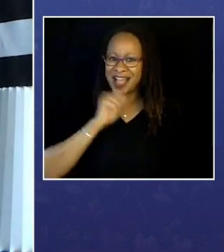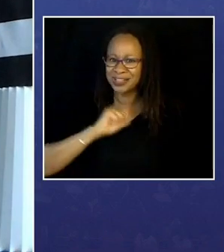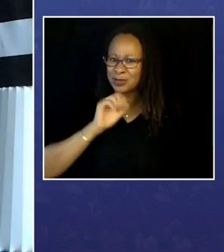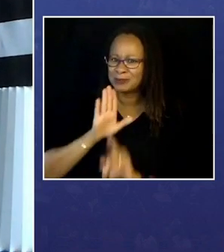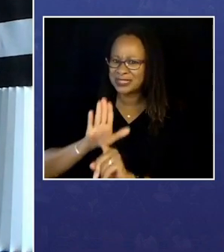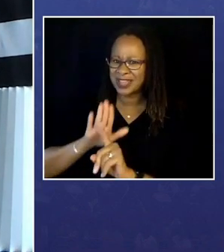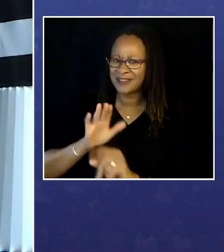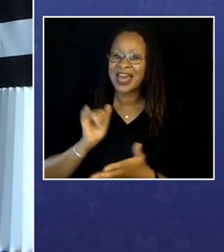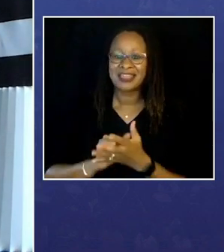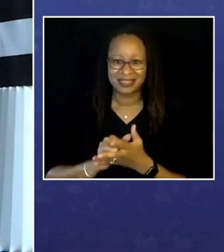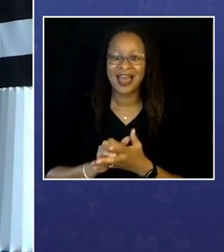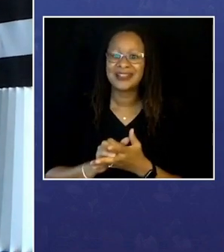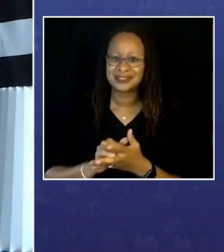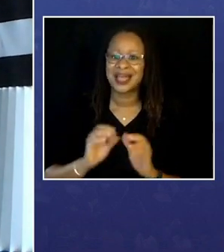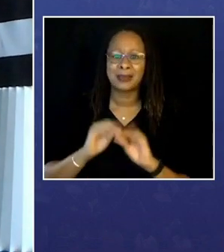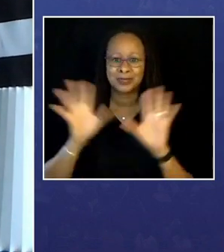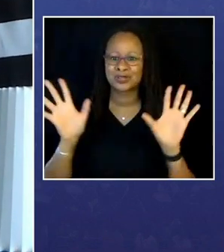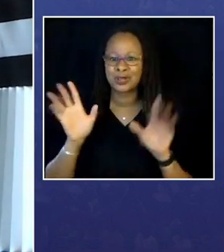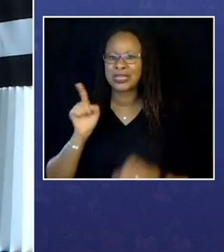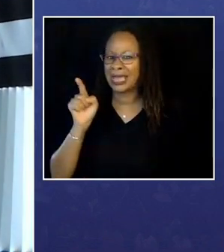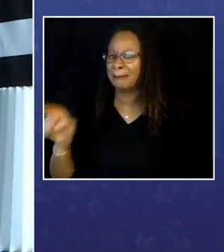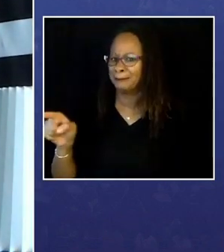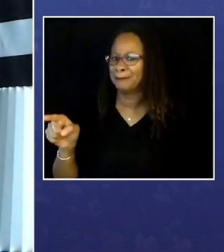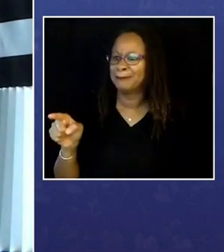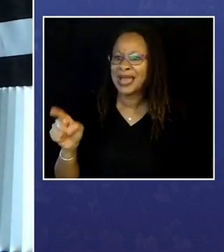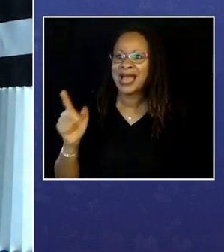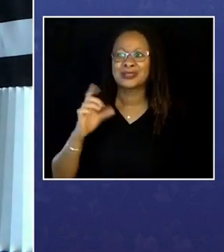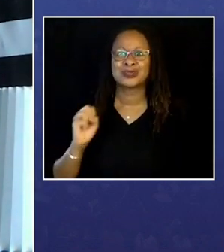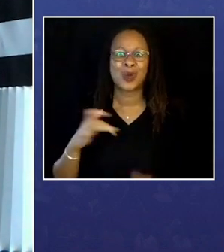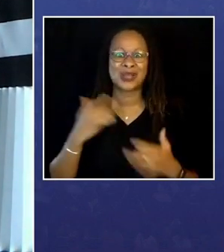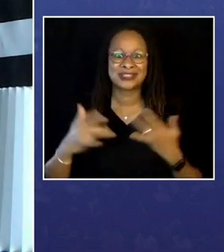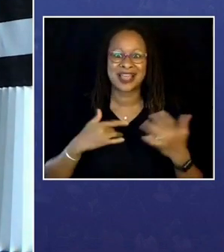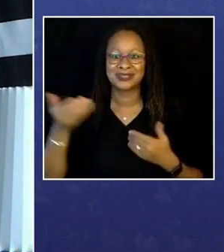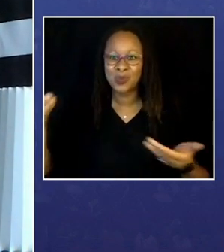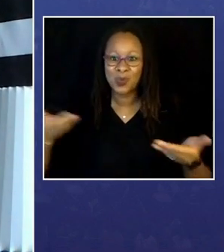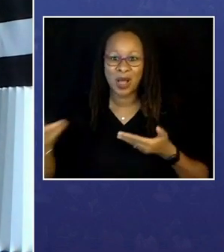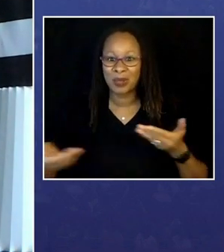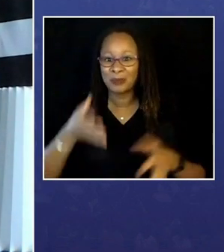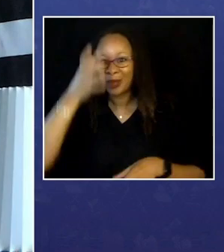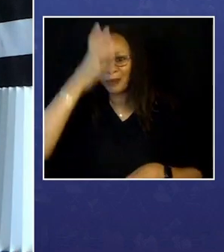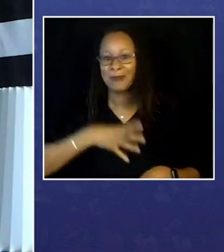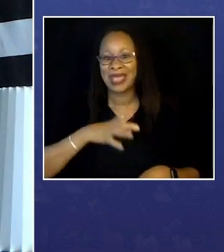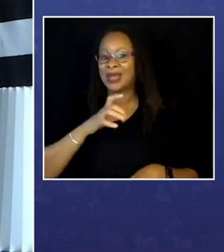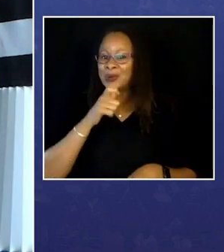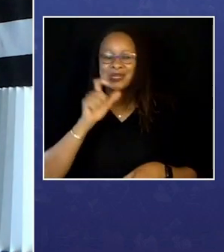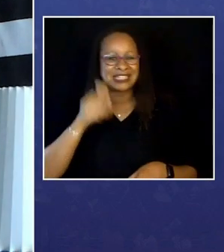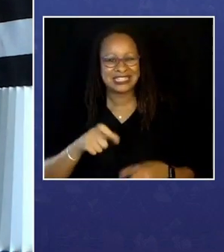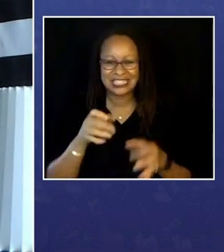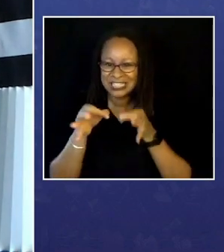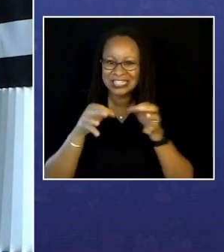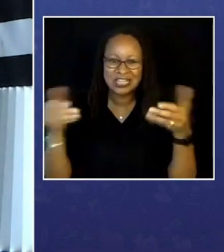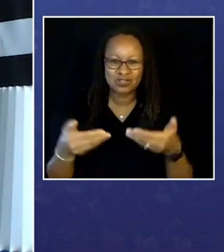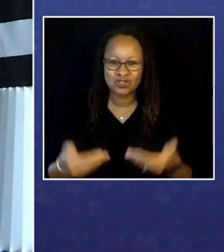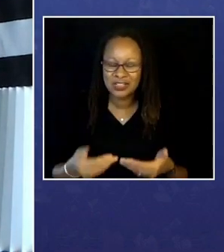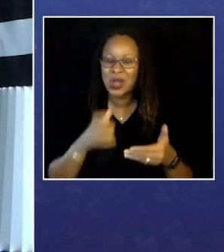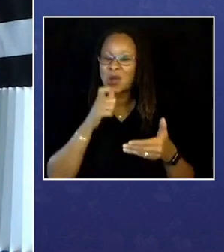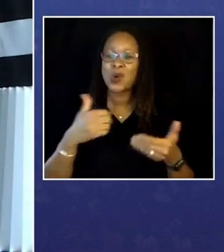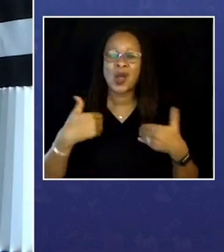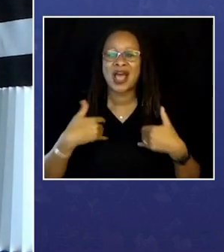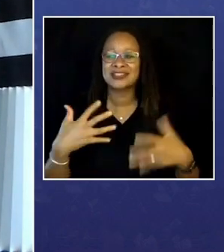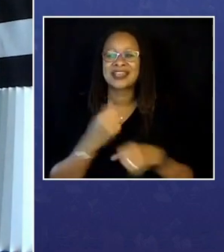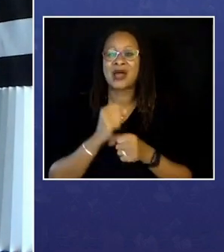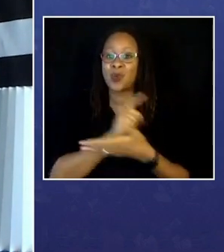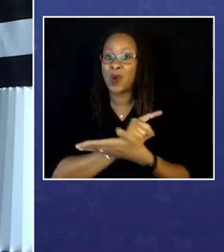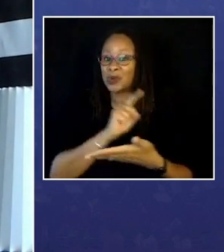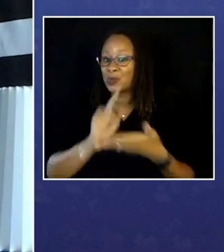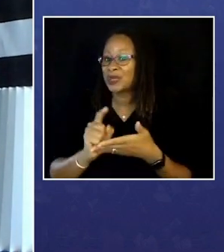ice cream. Yeah, that's definitely him. I am so excited to welcome a man who needs no introduction, but has gotten